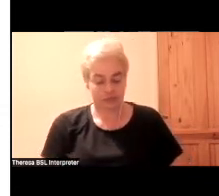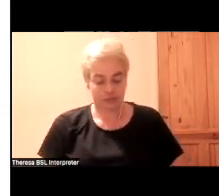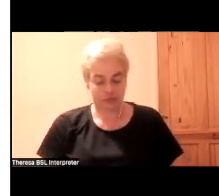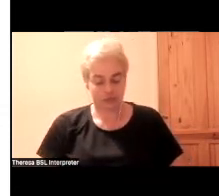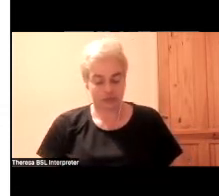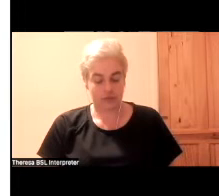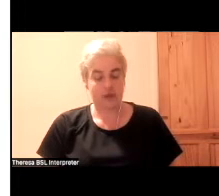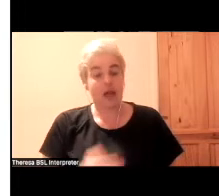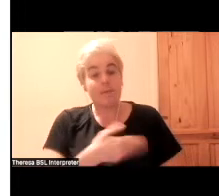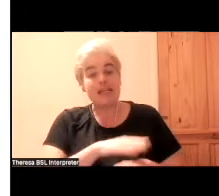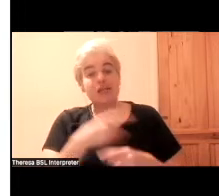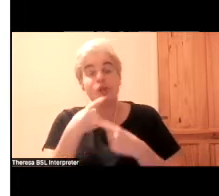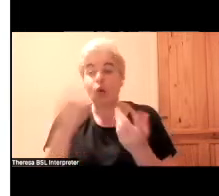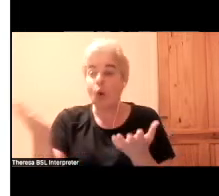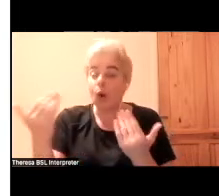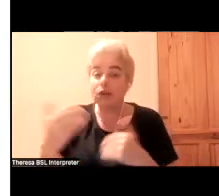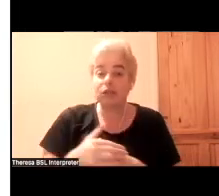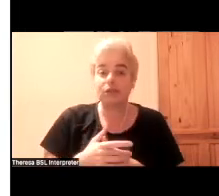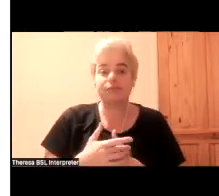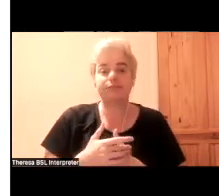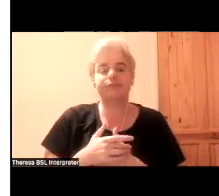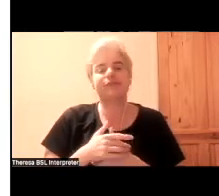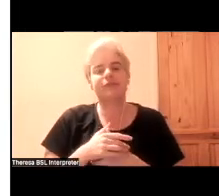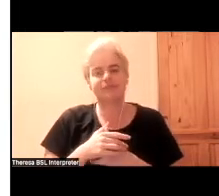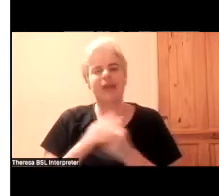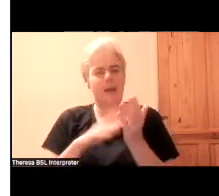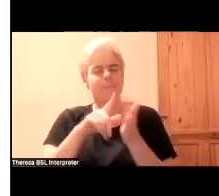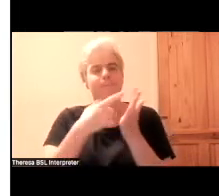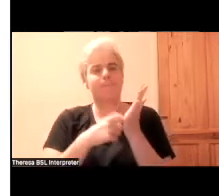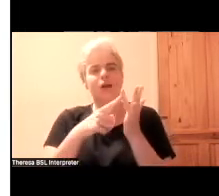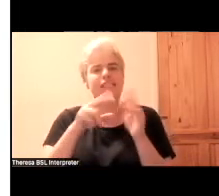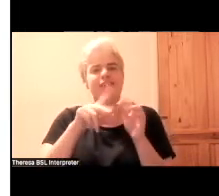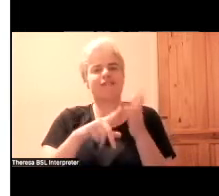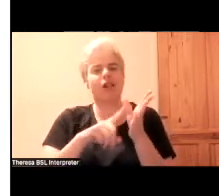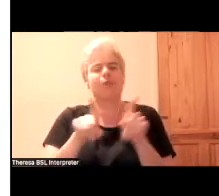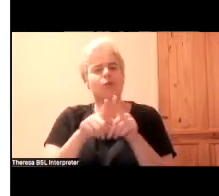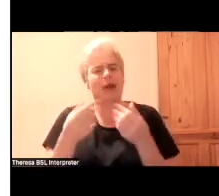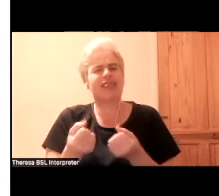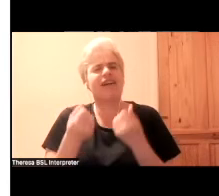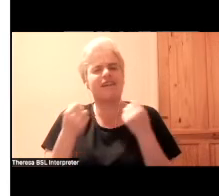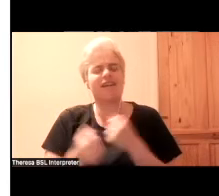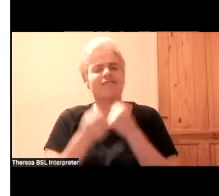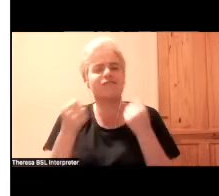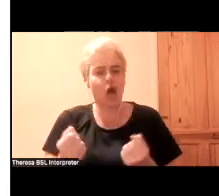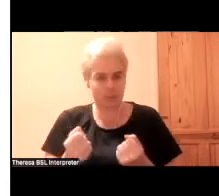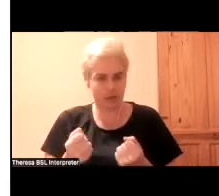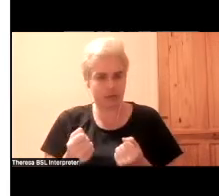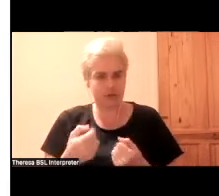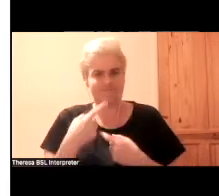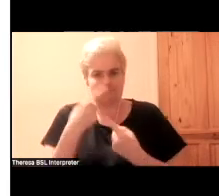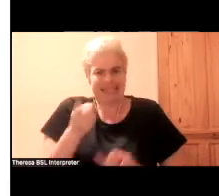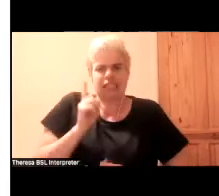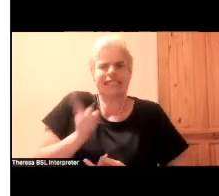Bishops are called to be merciful, but with firmness, to minister